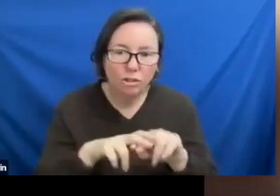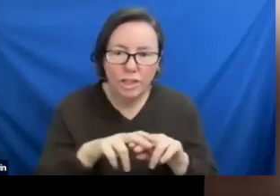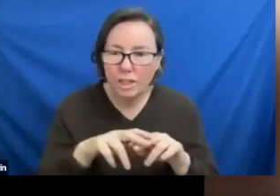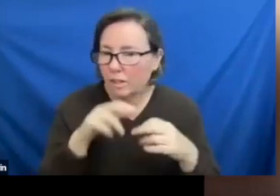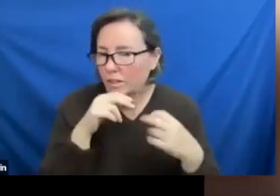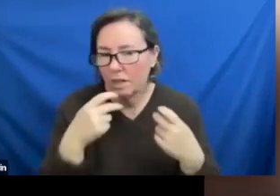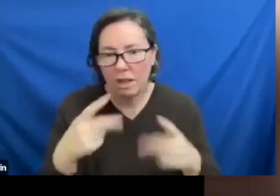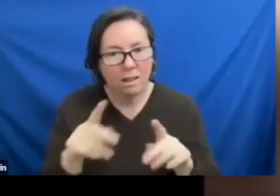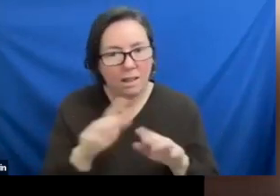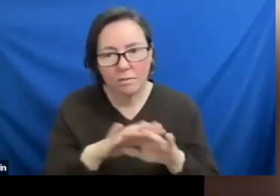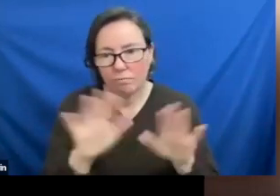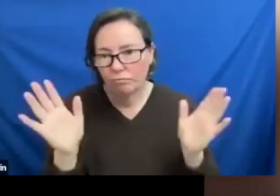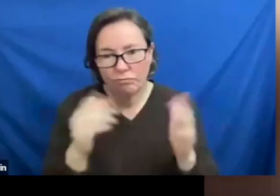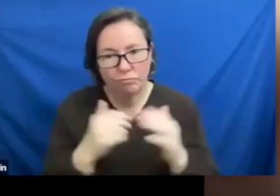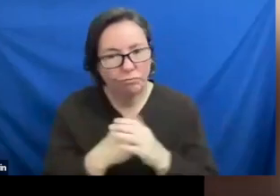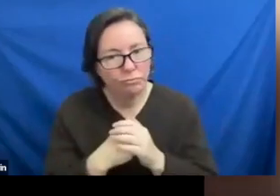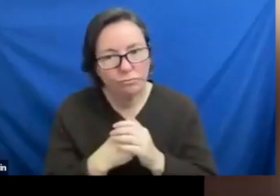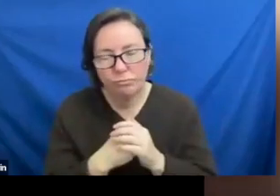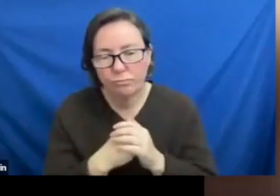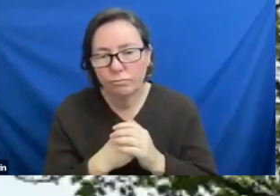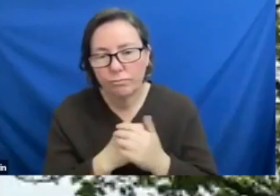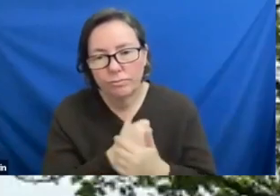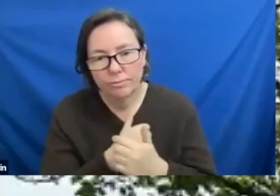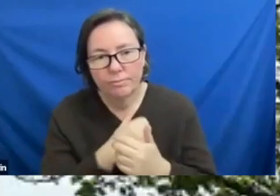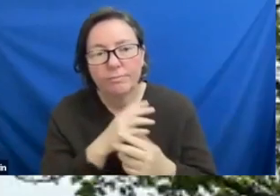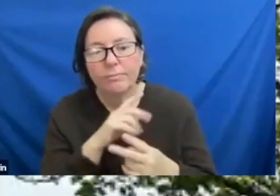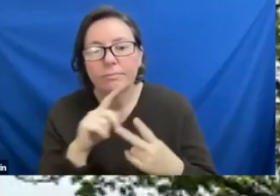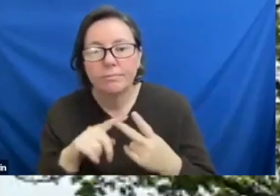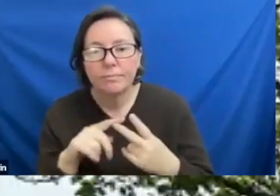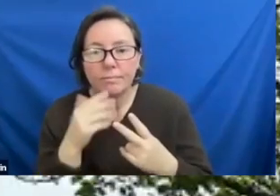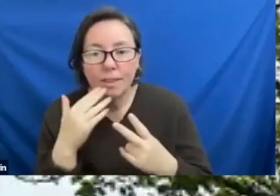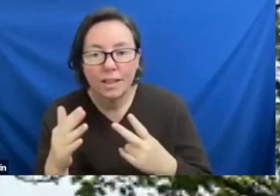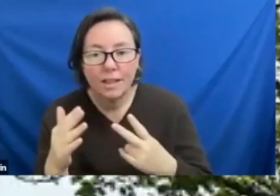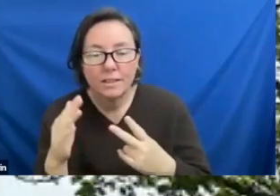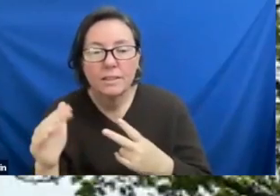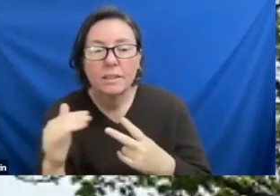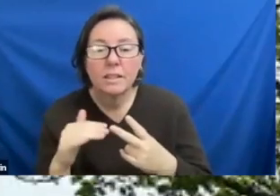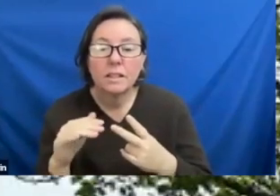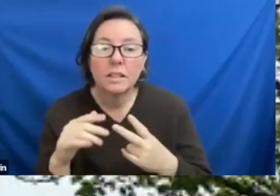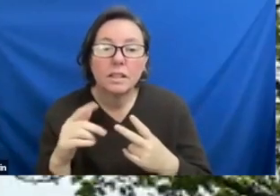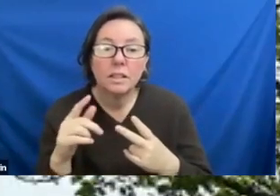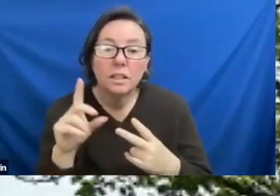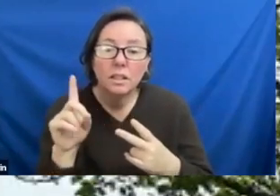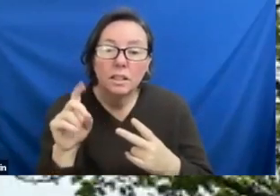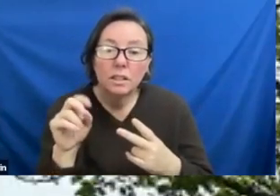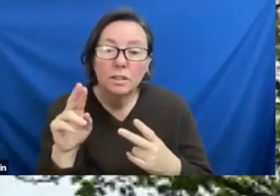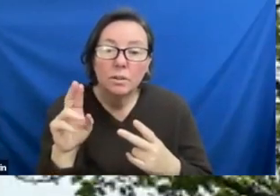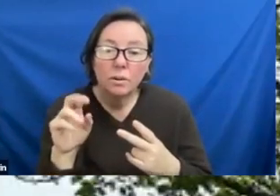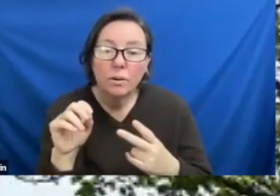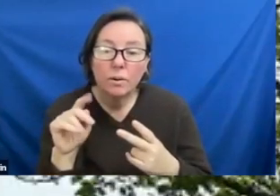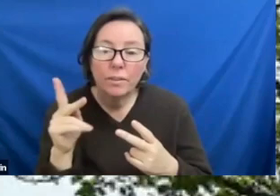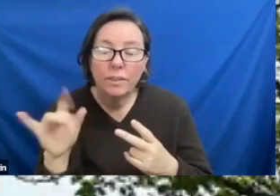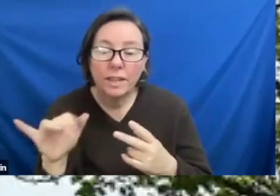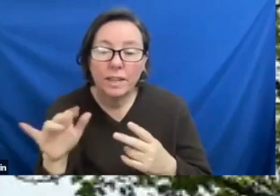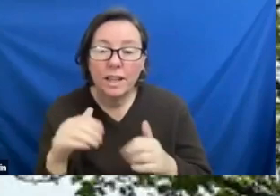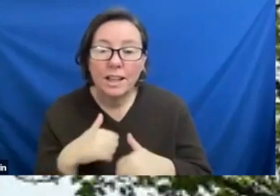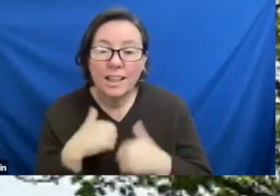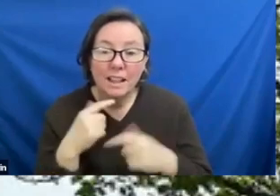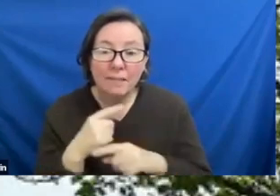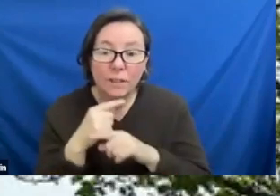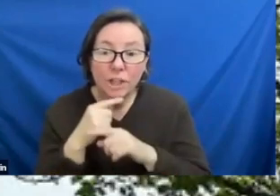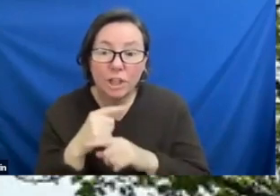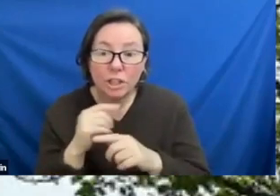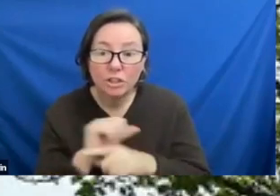allowed in DCR pools. Thanks for all. And then the next one is from Dorothy. Will lifeguard training occur within